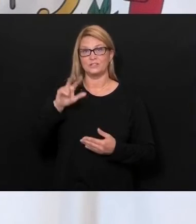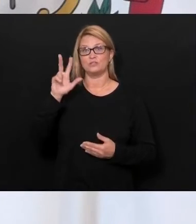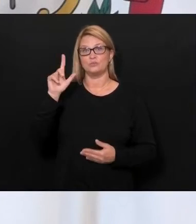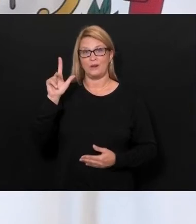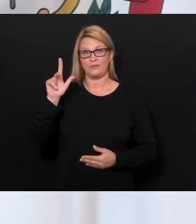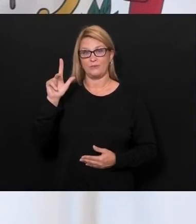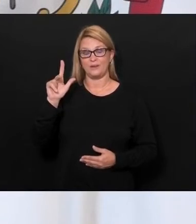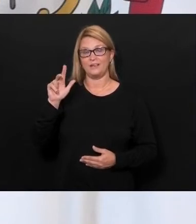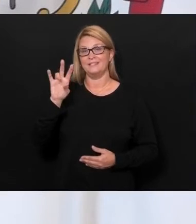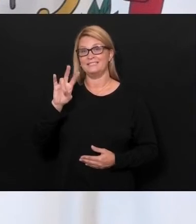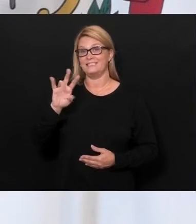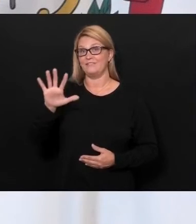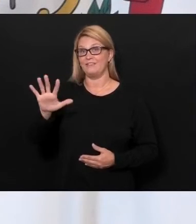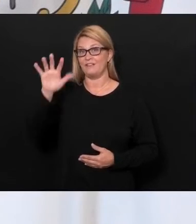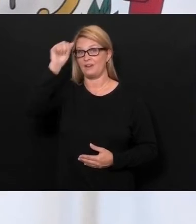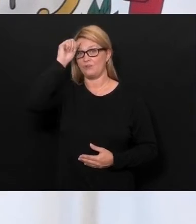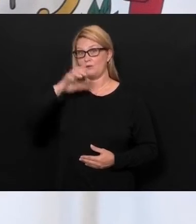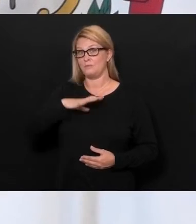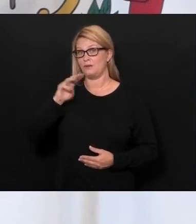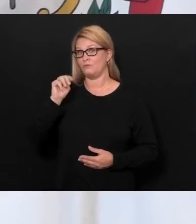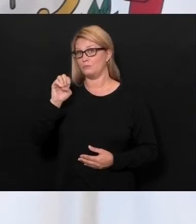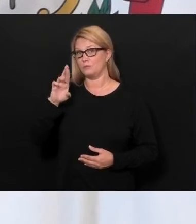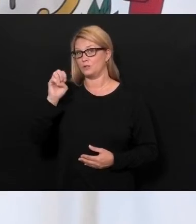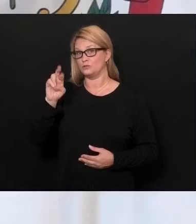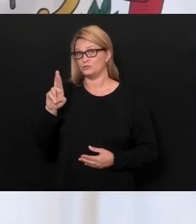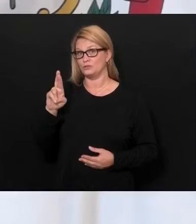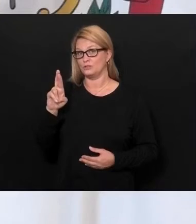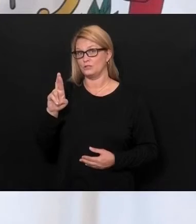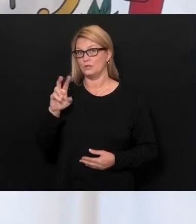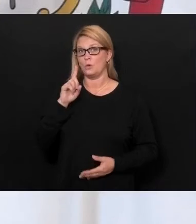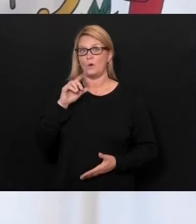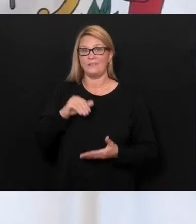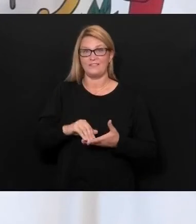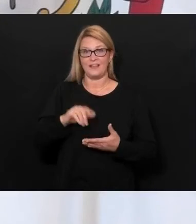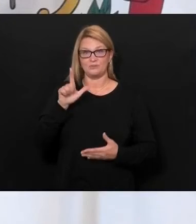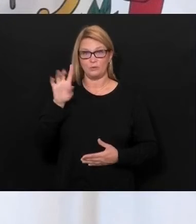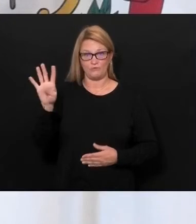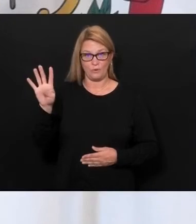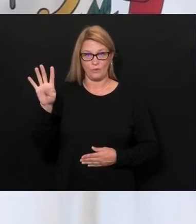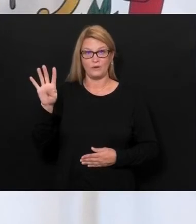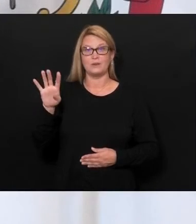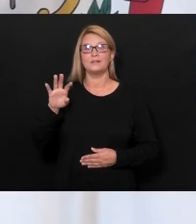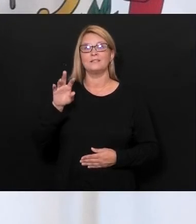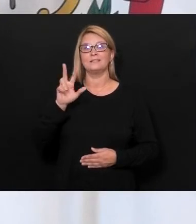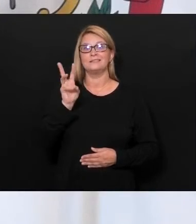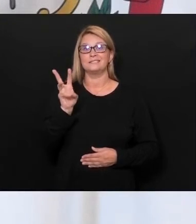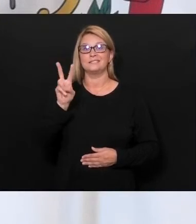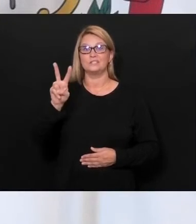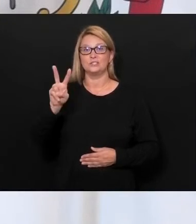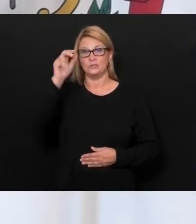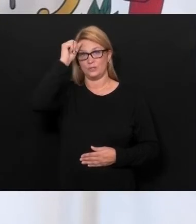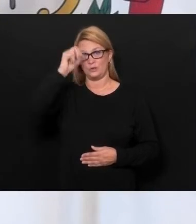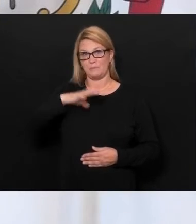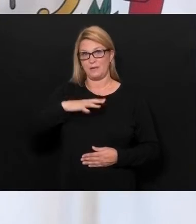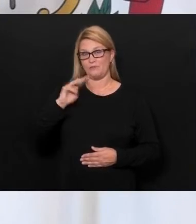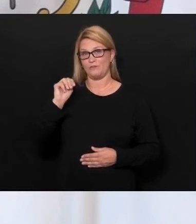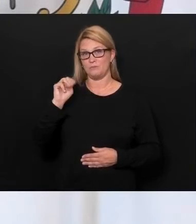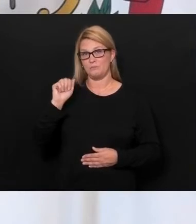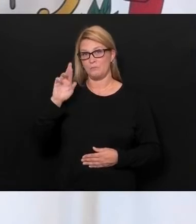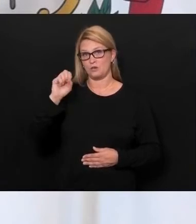is a 75-year-old male from Mercer County. Our 1,024th death is a 62-year-old male from Marshall